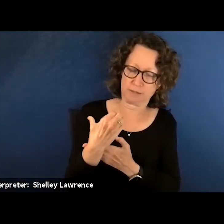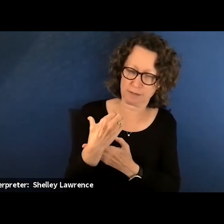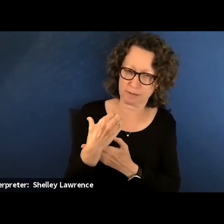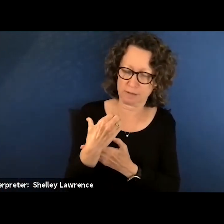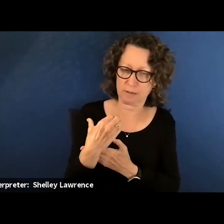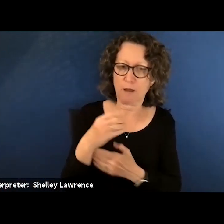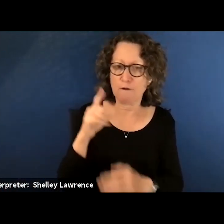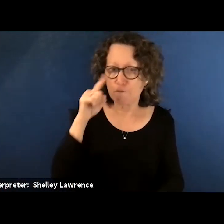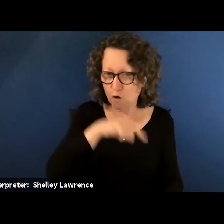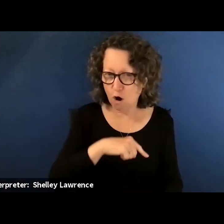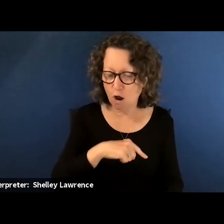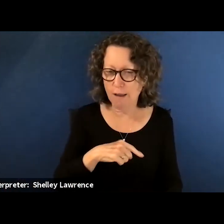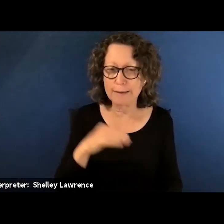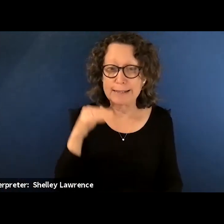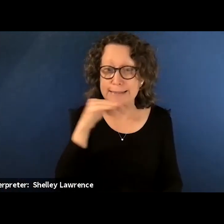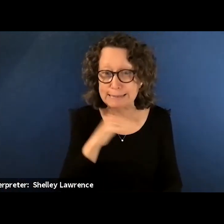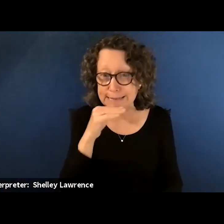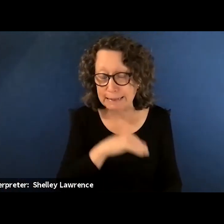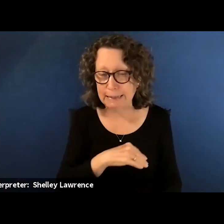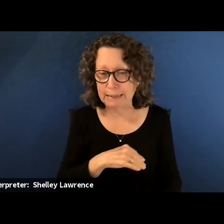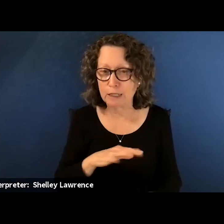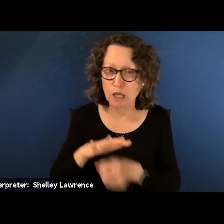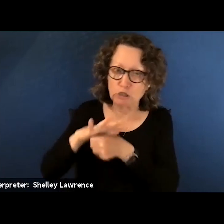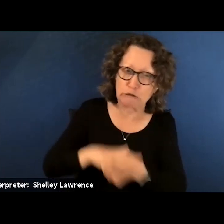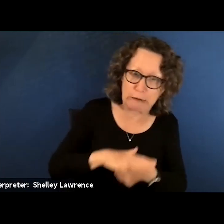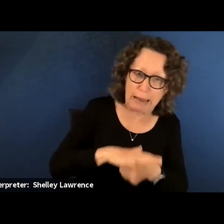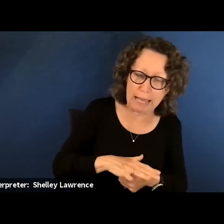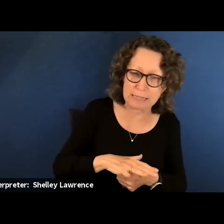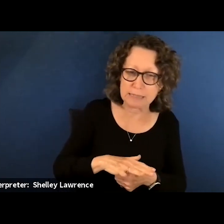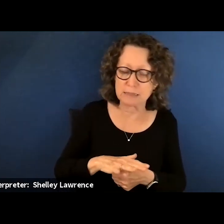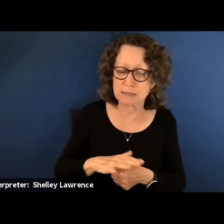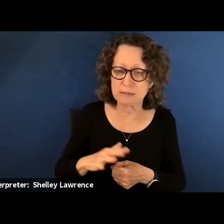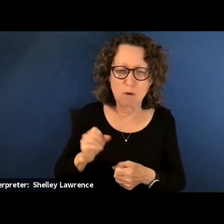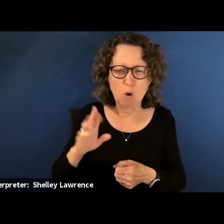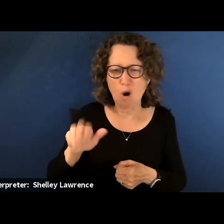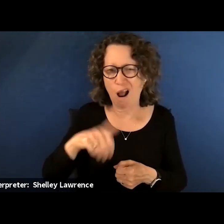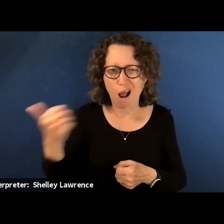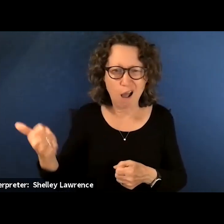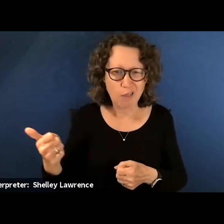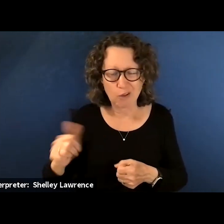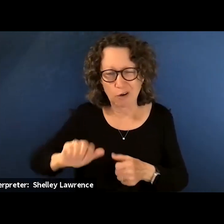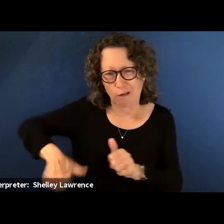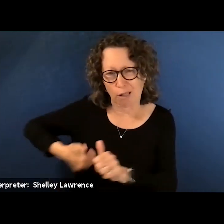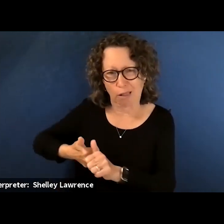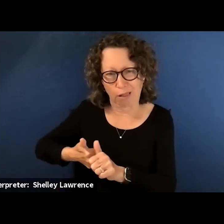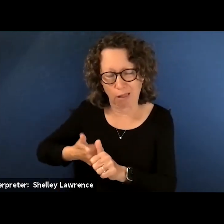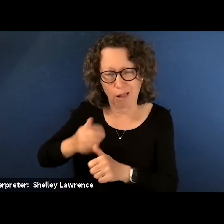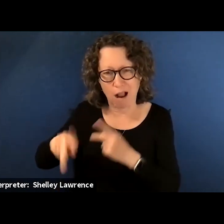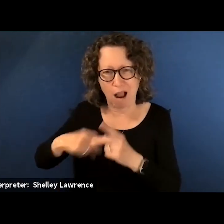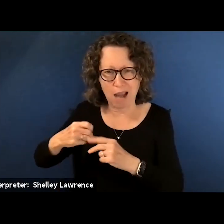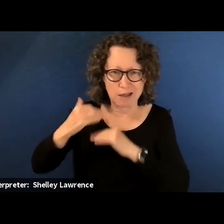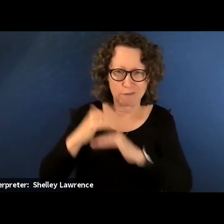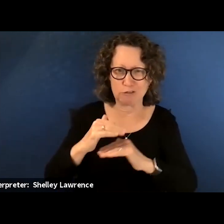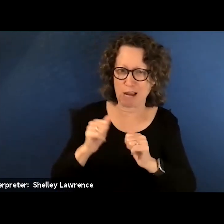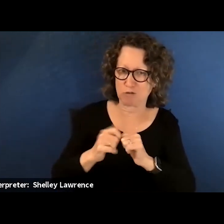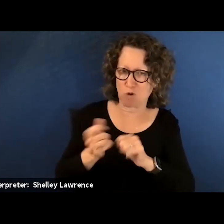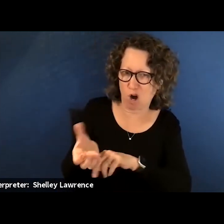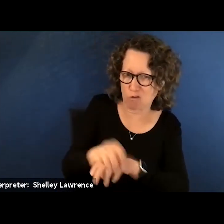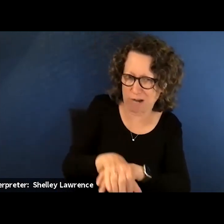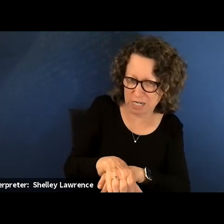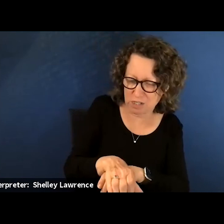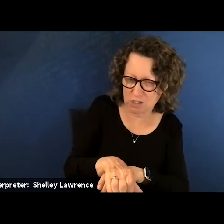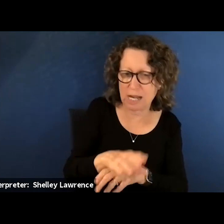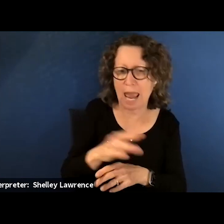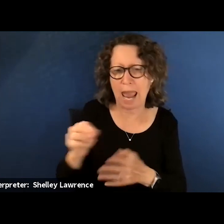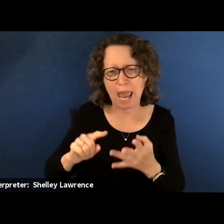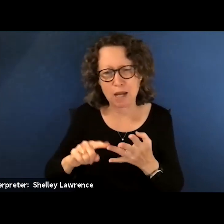fraud, deceit, duress, overreaching, or other ulterior form of constraint or coercion, and should